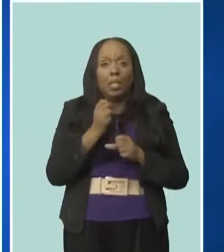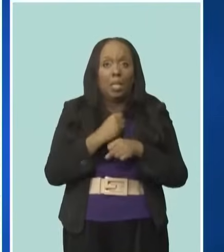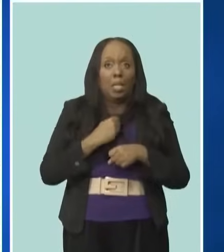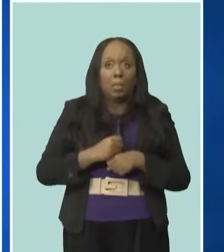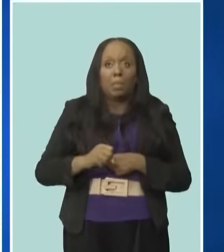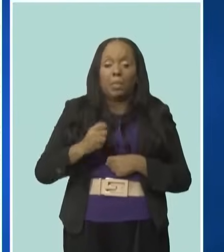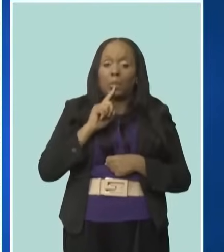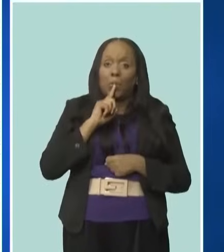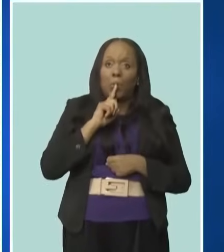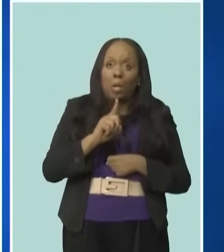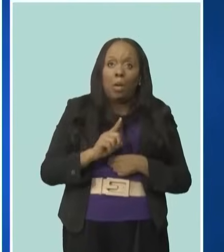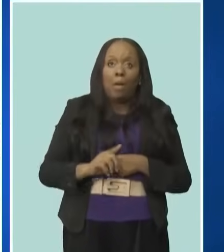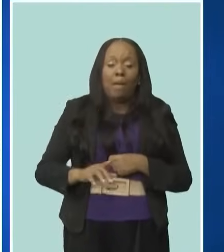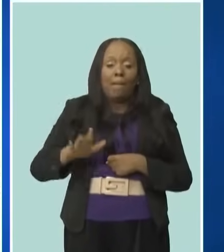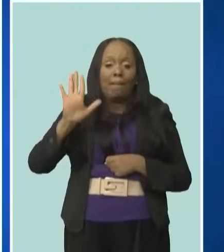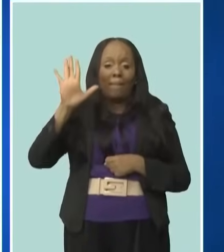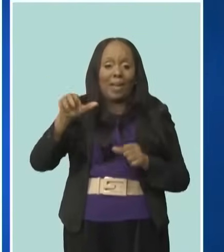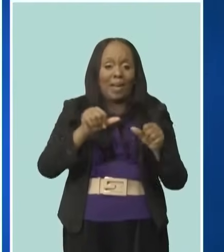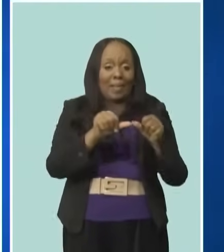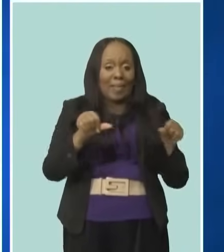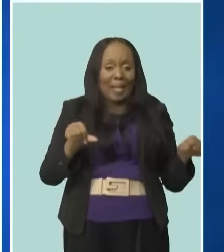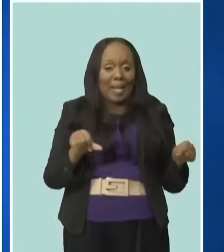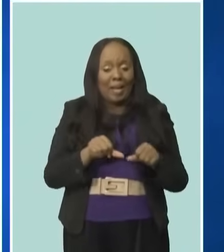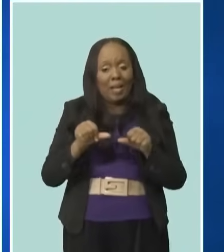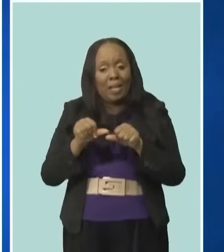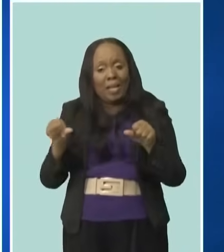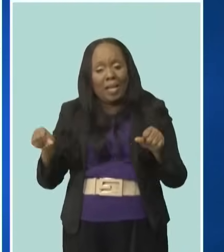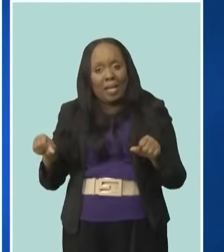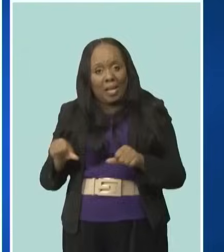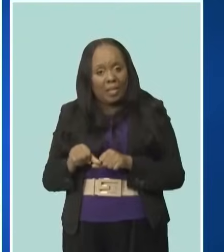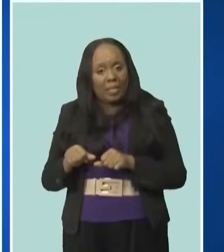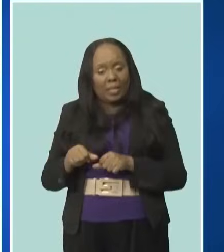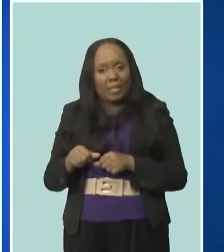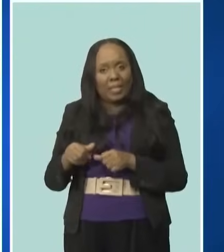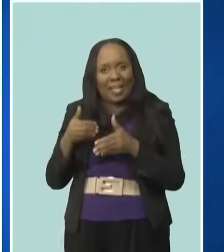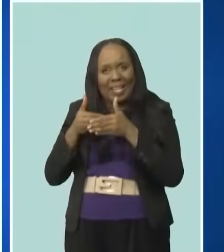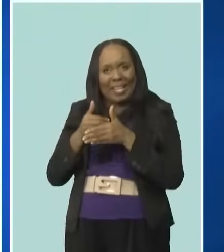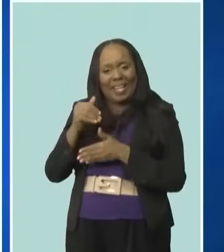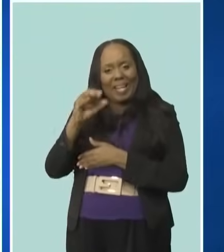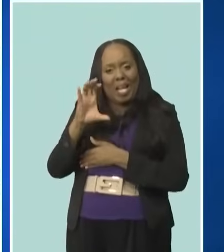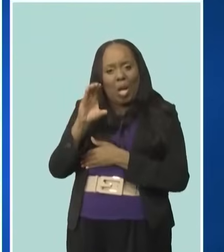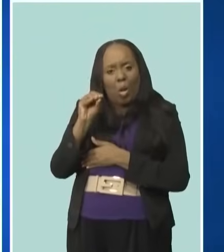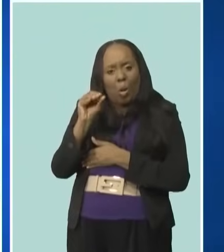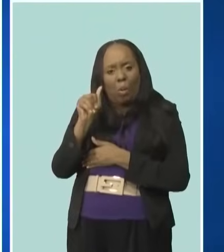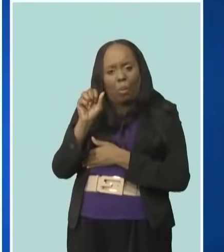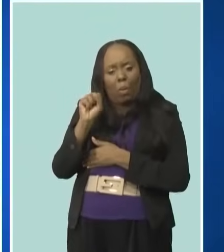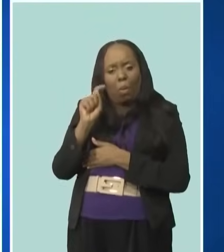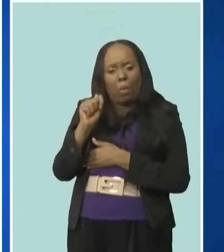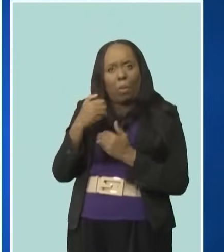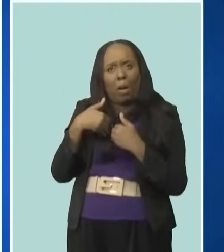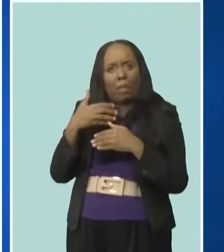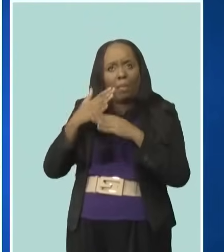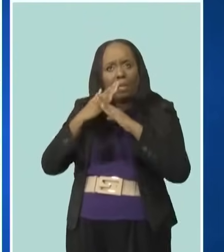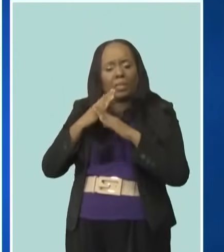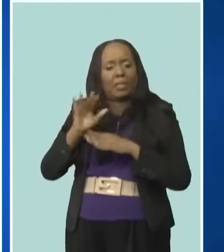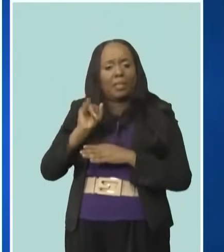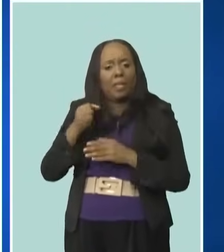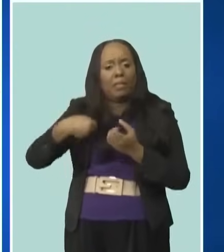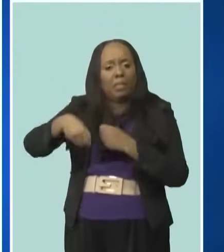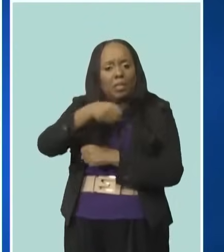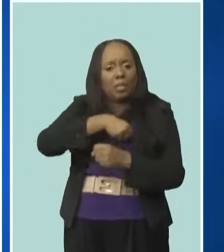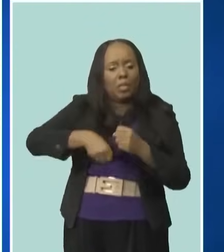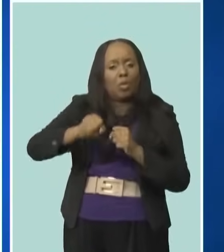island's coast receive necessary shoreline stabilization against coastline hazards, including storm surge and